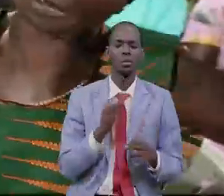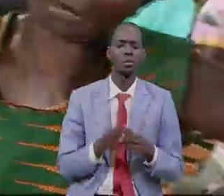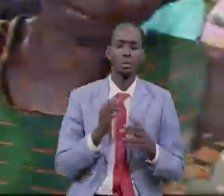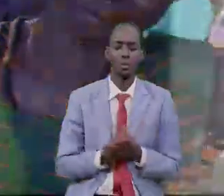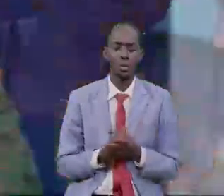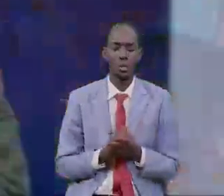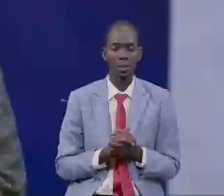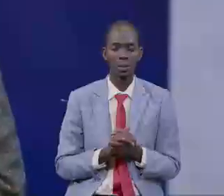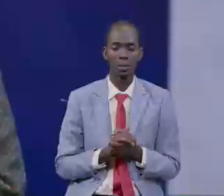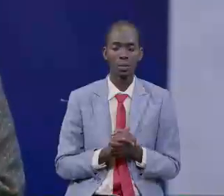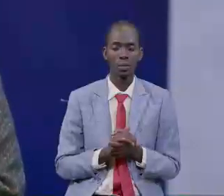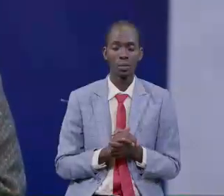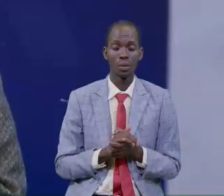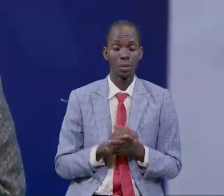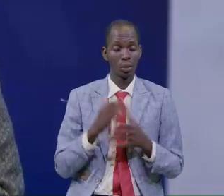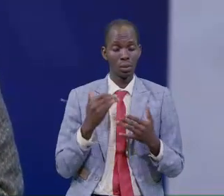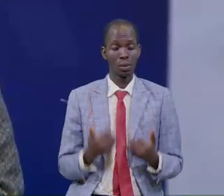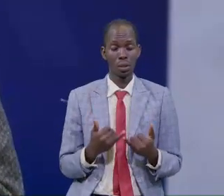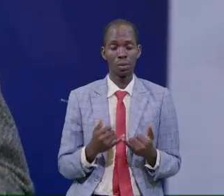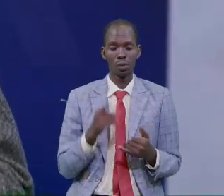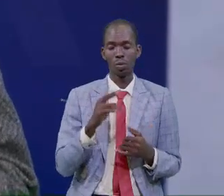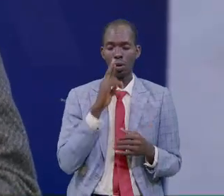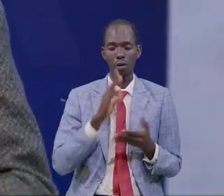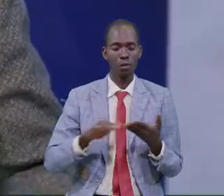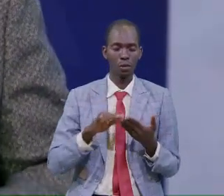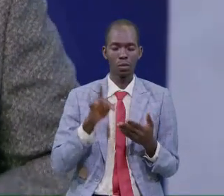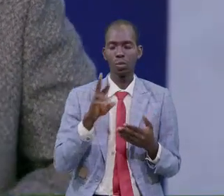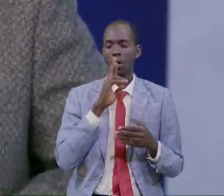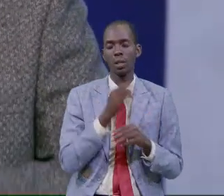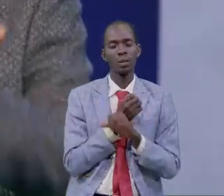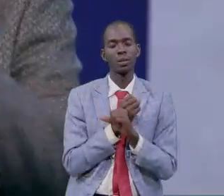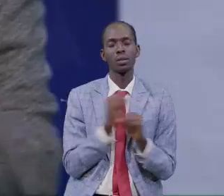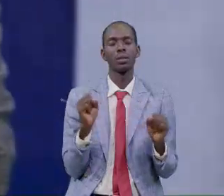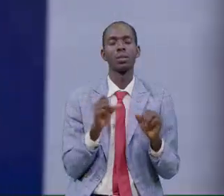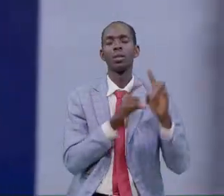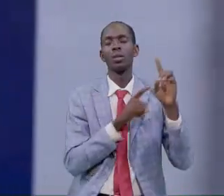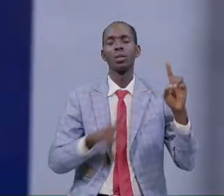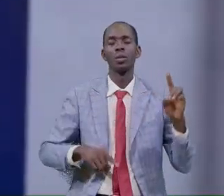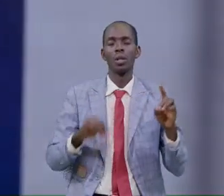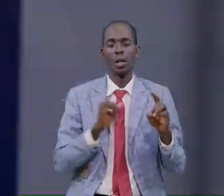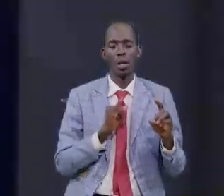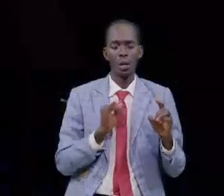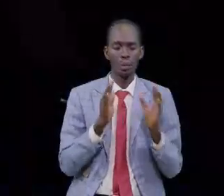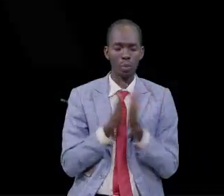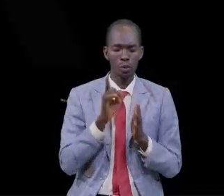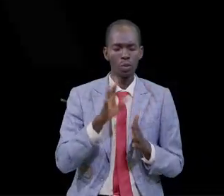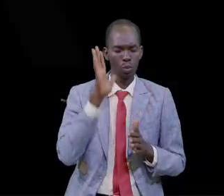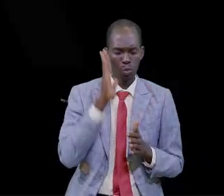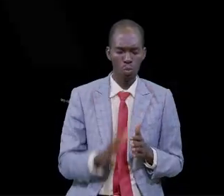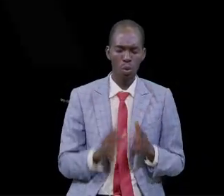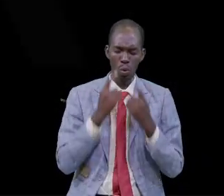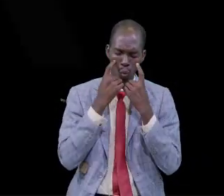Now you are forgiven, you are saved. Lord, I pray you witness that in every heart in Jesus'